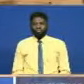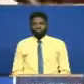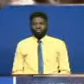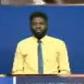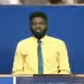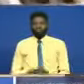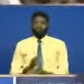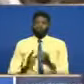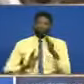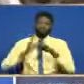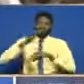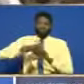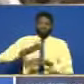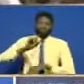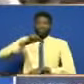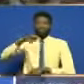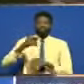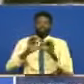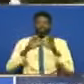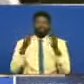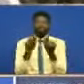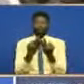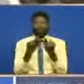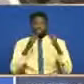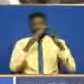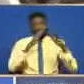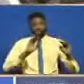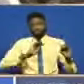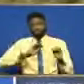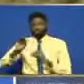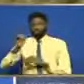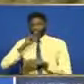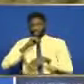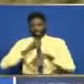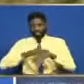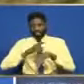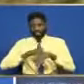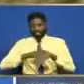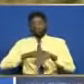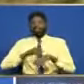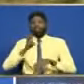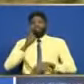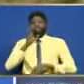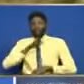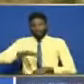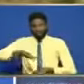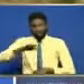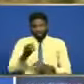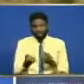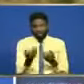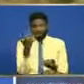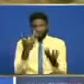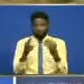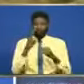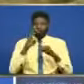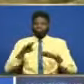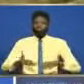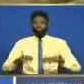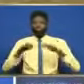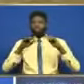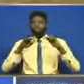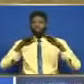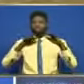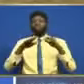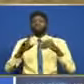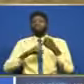More than 1,000 families were forced to flee their homes after Lake Baringo broke its banks 6 months ago. In efforts to cushion the